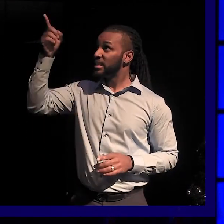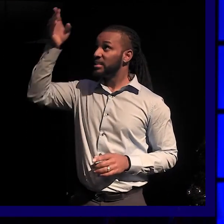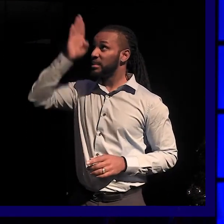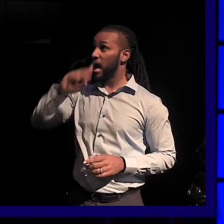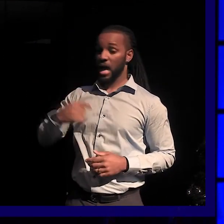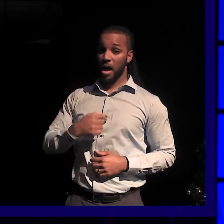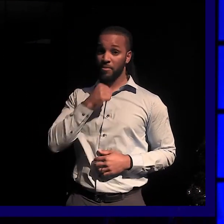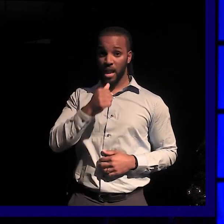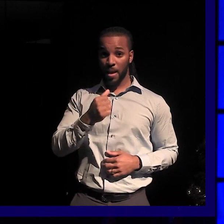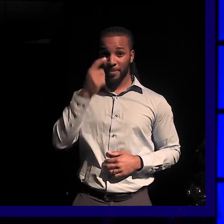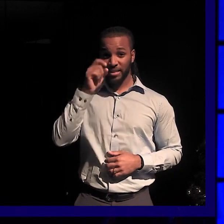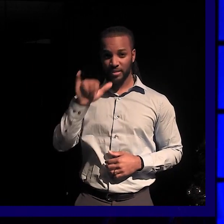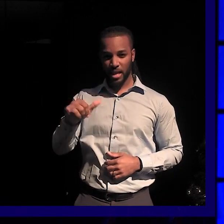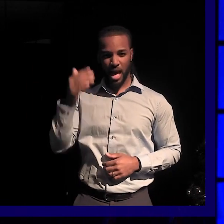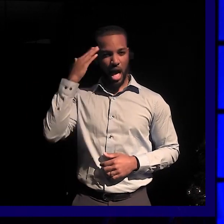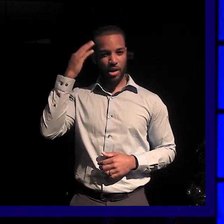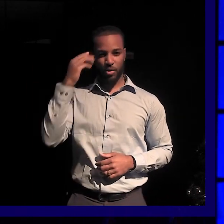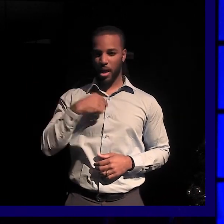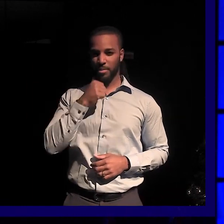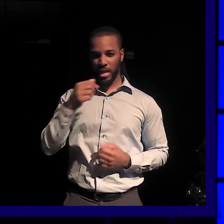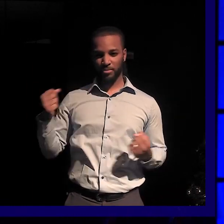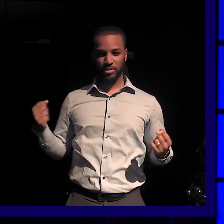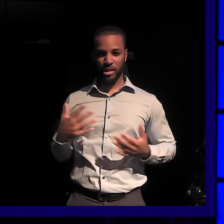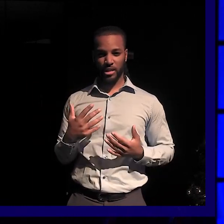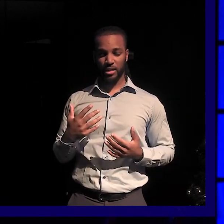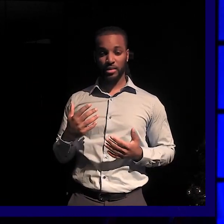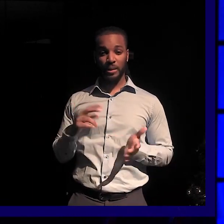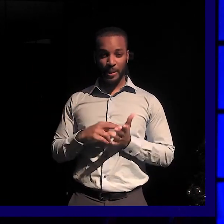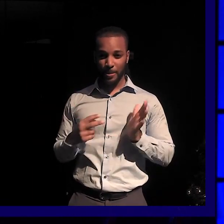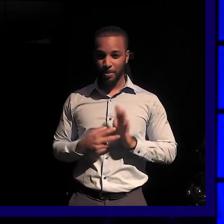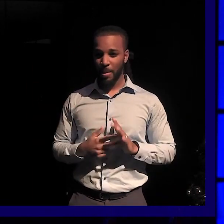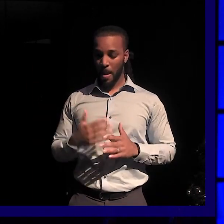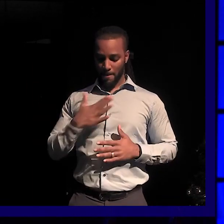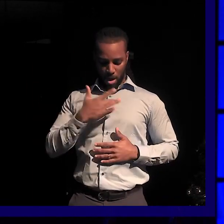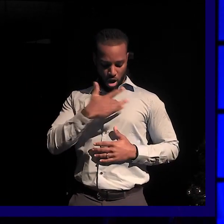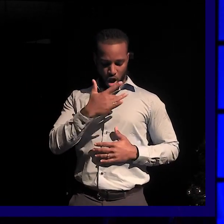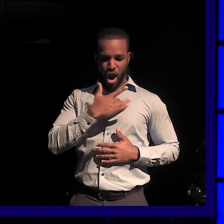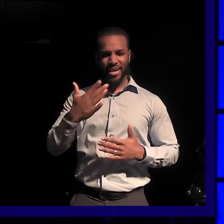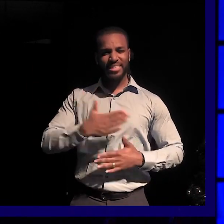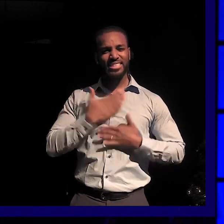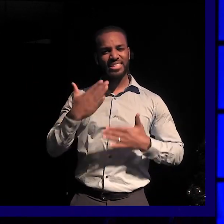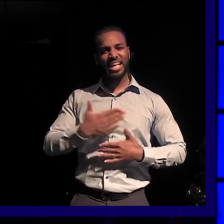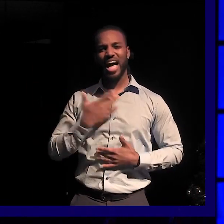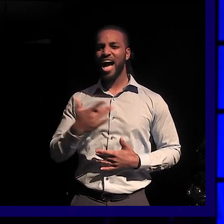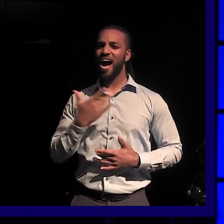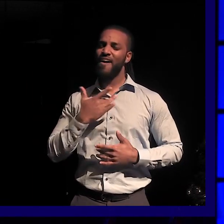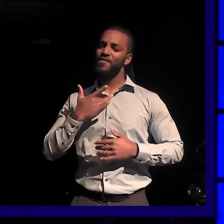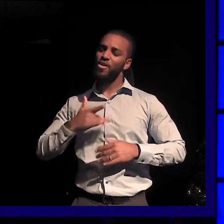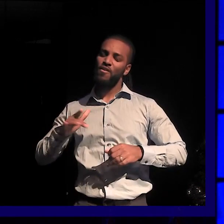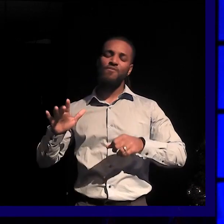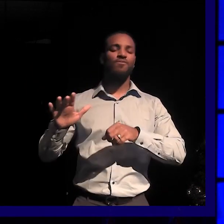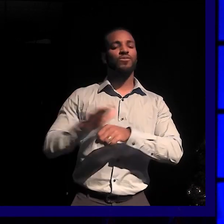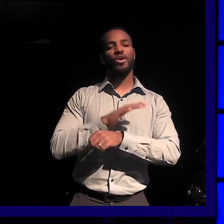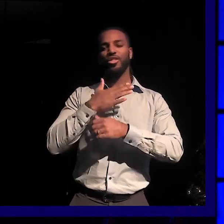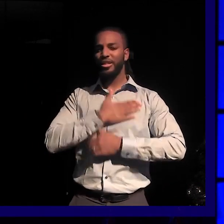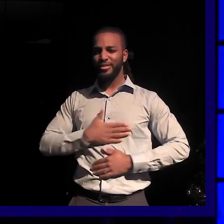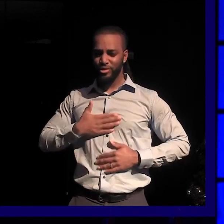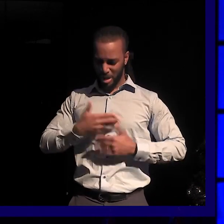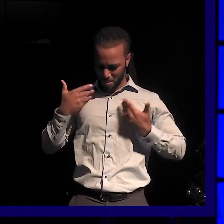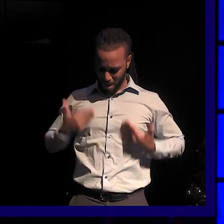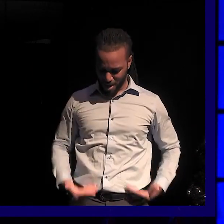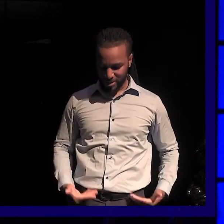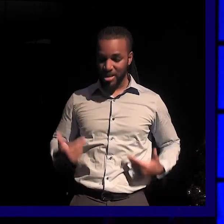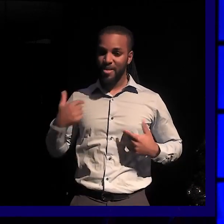And because of that, I know I won't be shaken. Therefore, my heart is glad. I feel full of joy. My whole being rejoices.